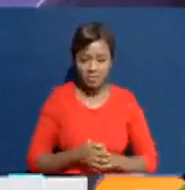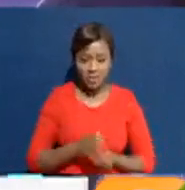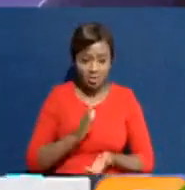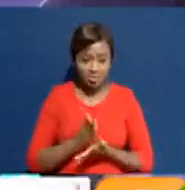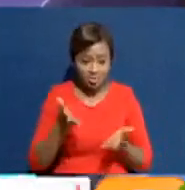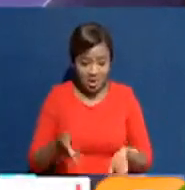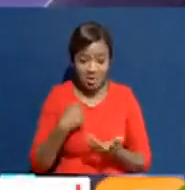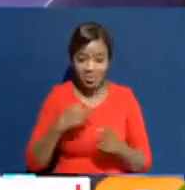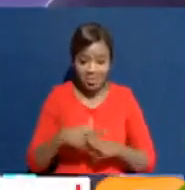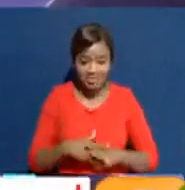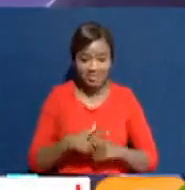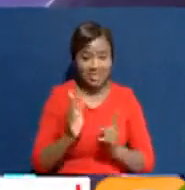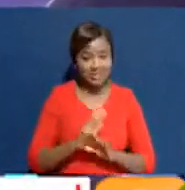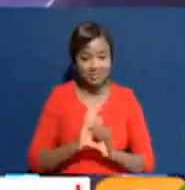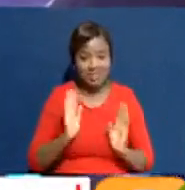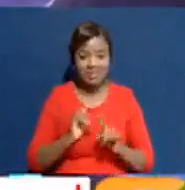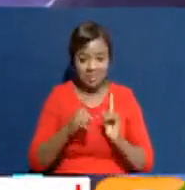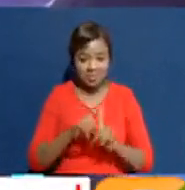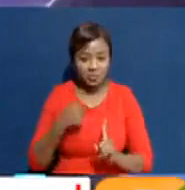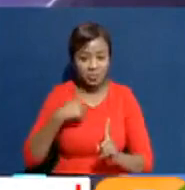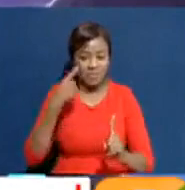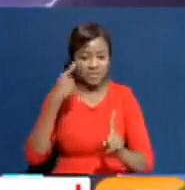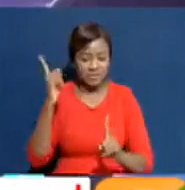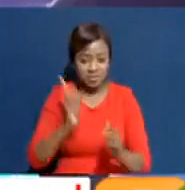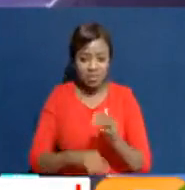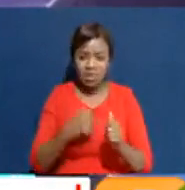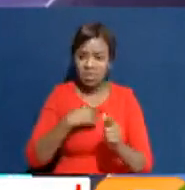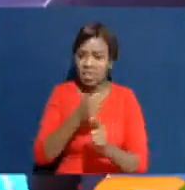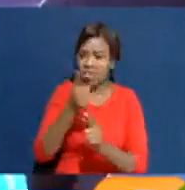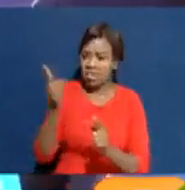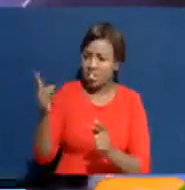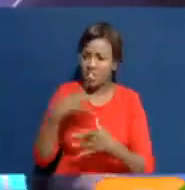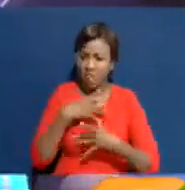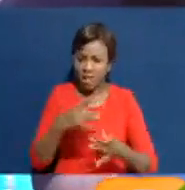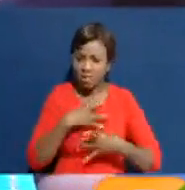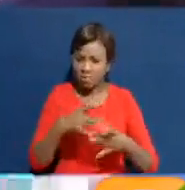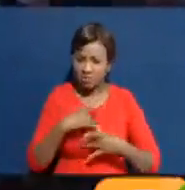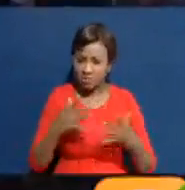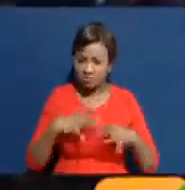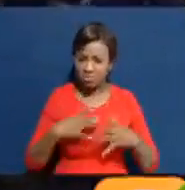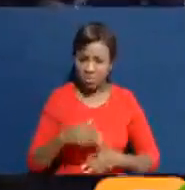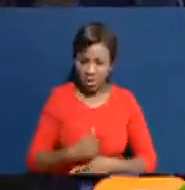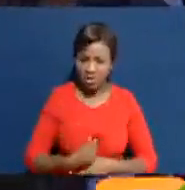beginning. And what I've seen, I am amazed at how much interest this race has generated.